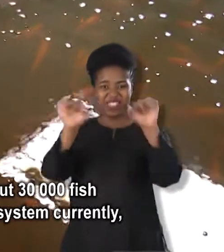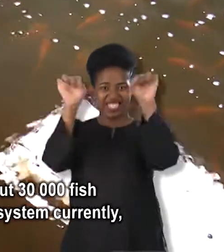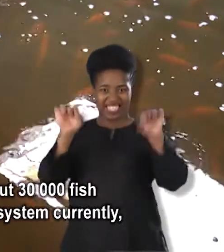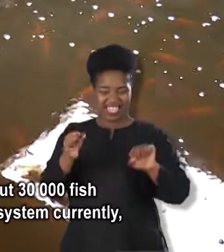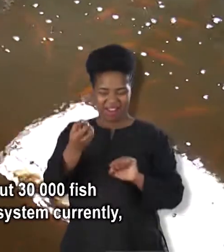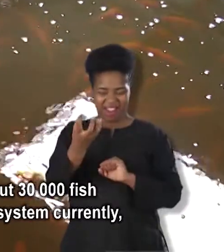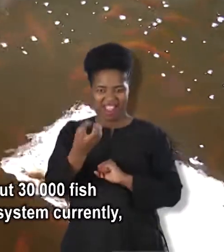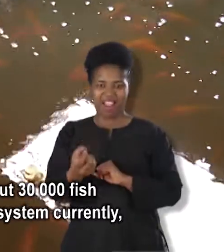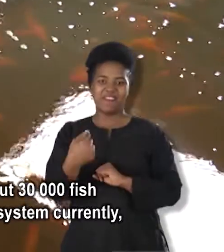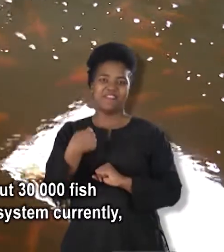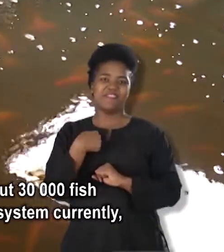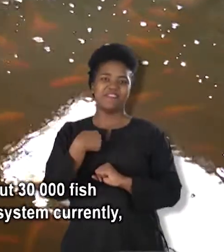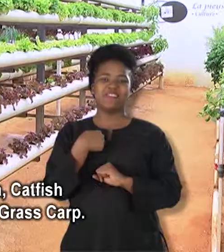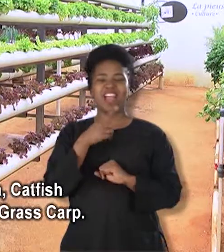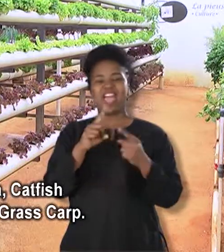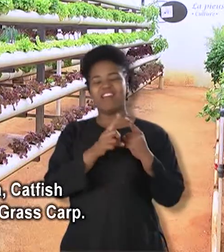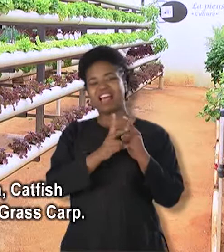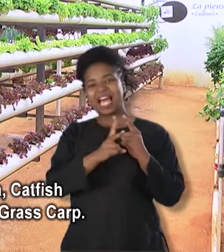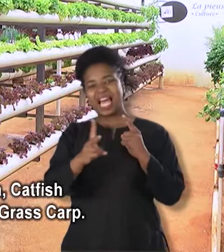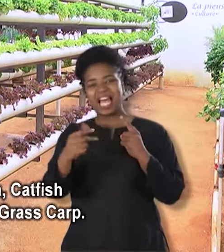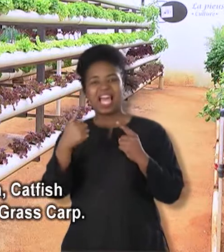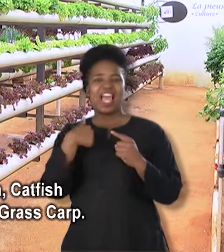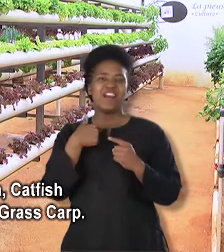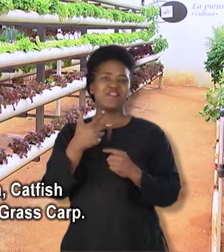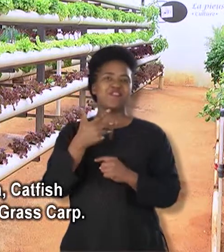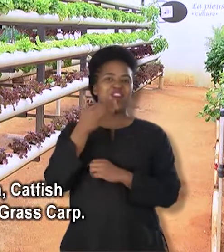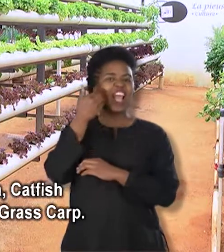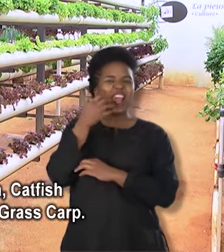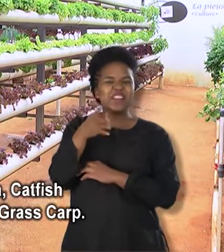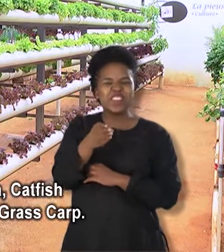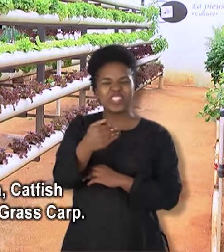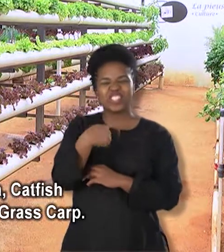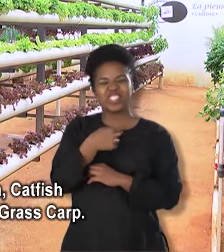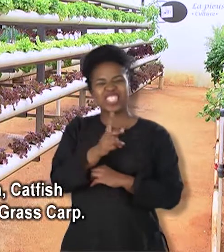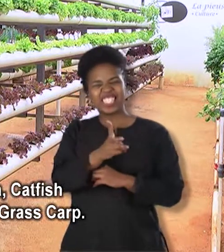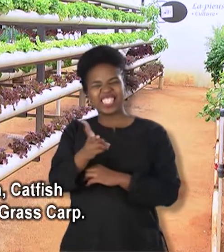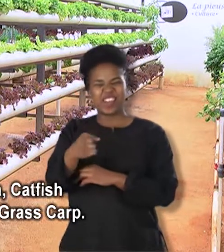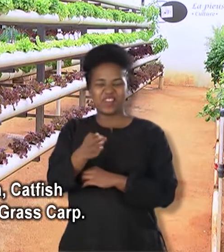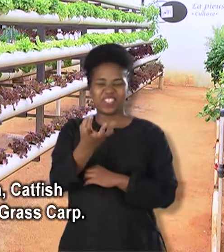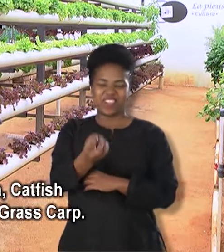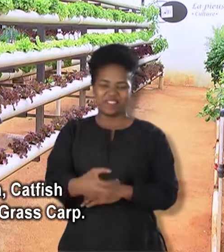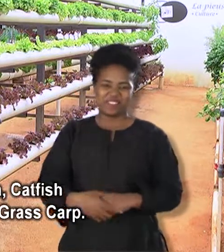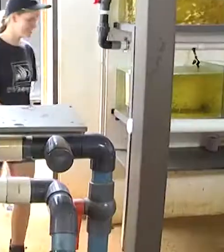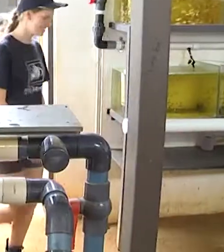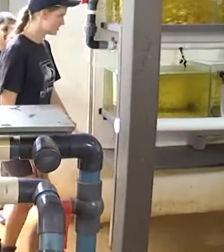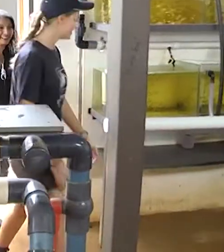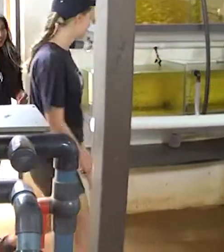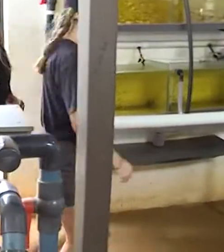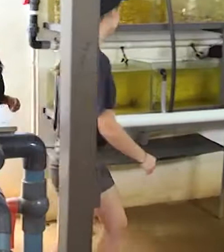system currently, which is the lapia, the oricurus for some pickers, catfish and also grass carp.